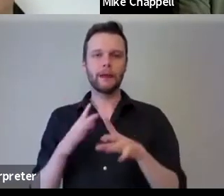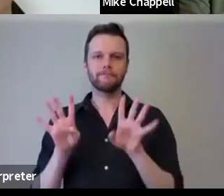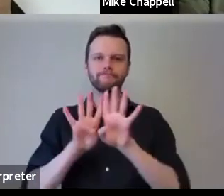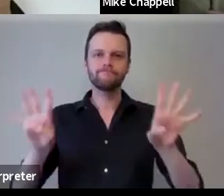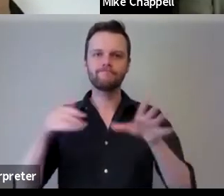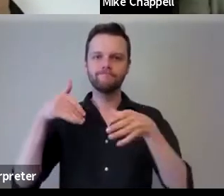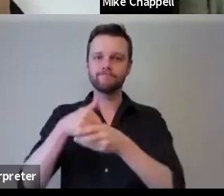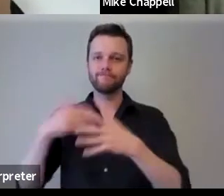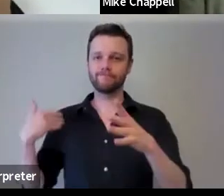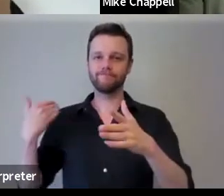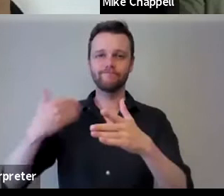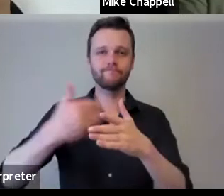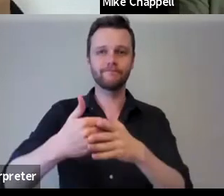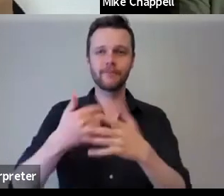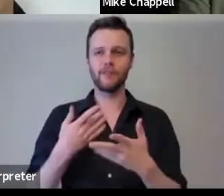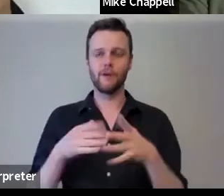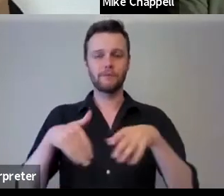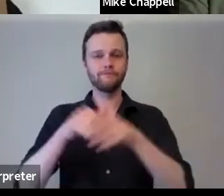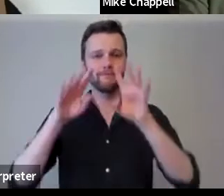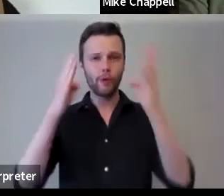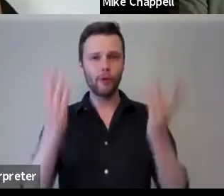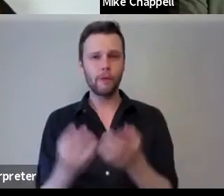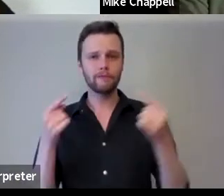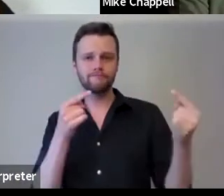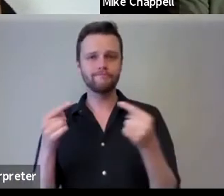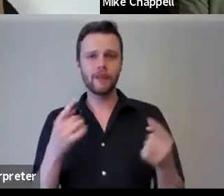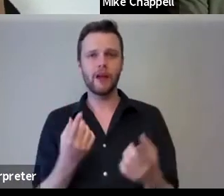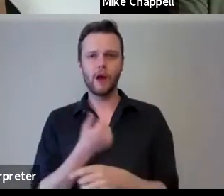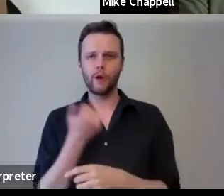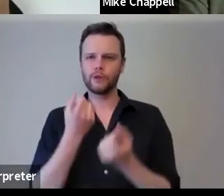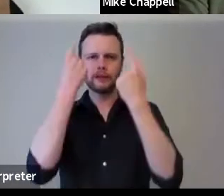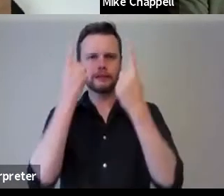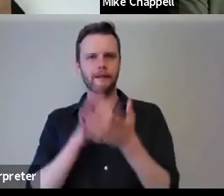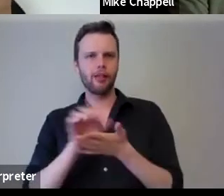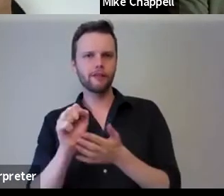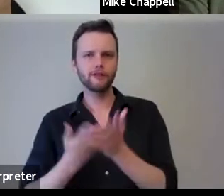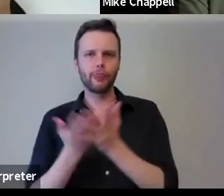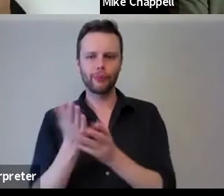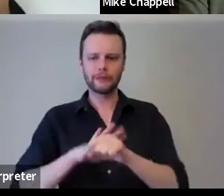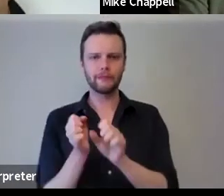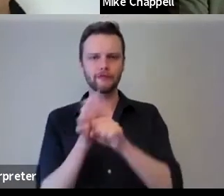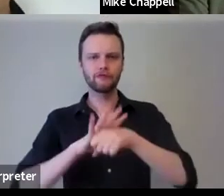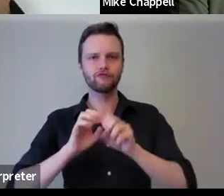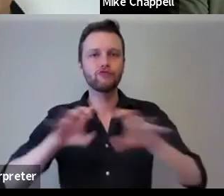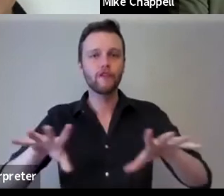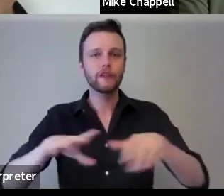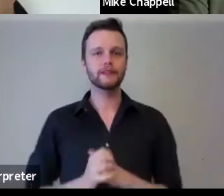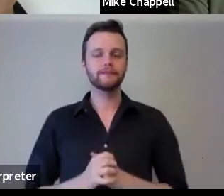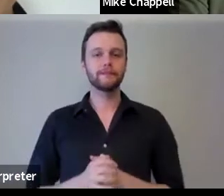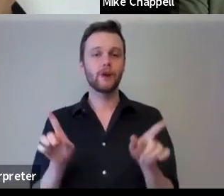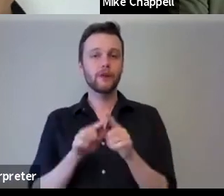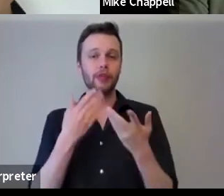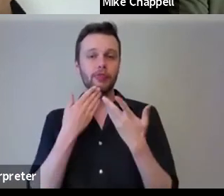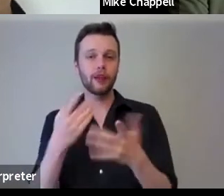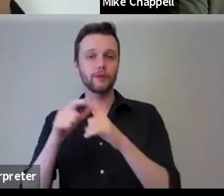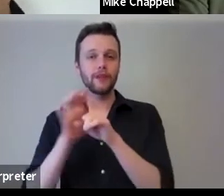the series, which forms part of the global debate on how to make sense of culture in this time of coronavirus. Thank you too to the Edinburgh